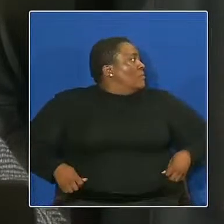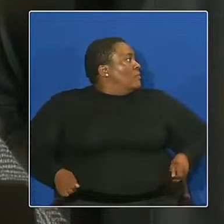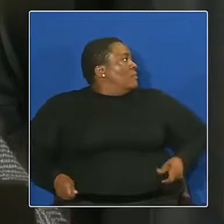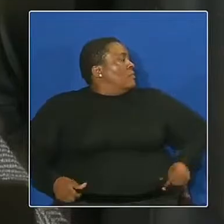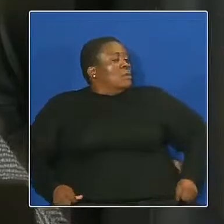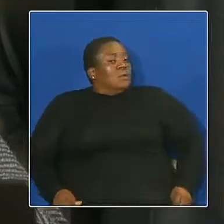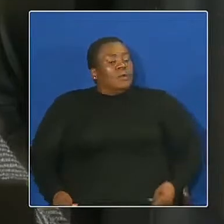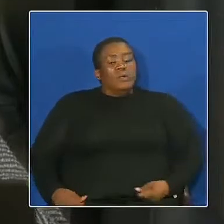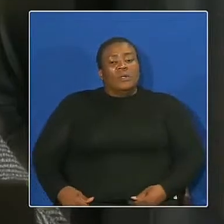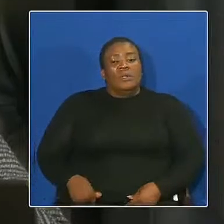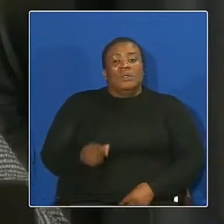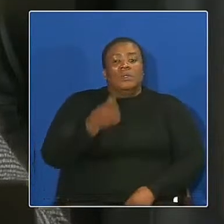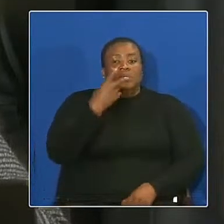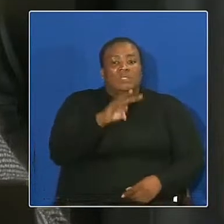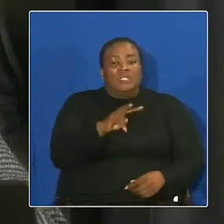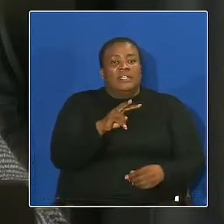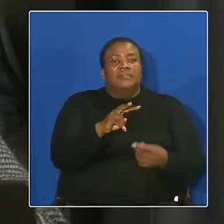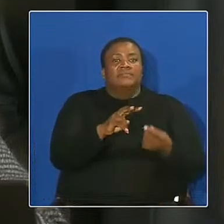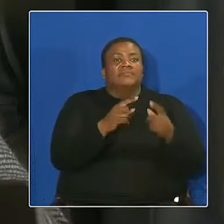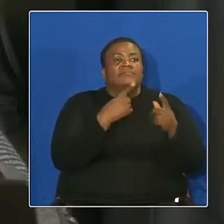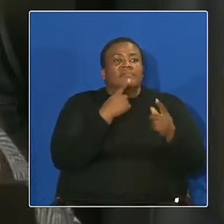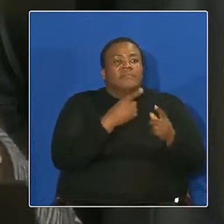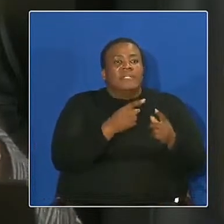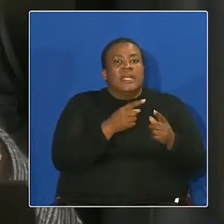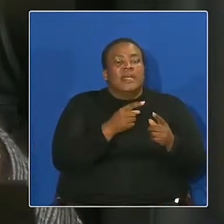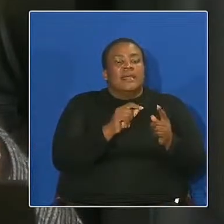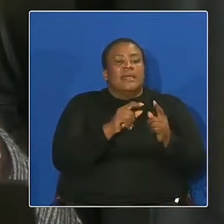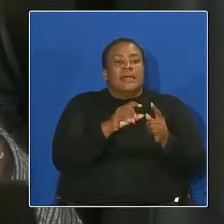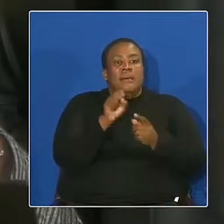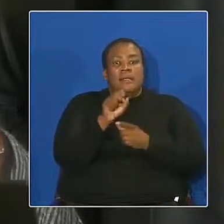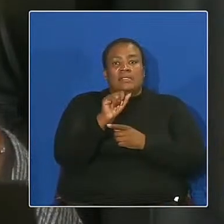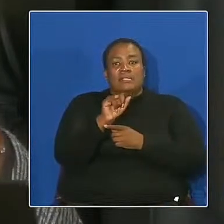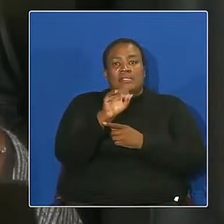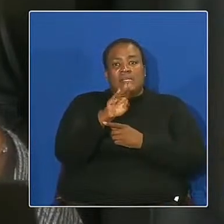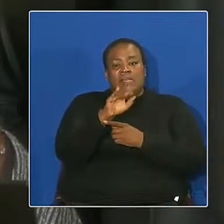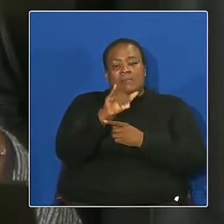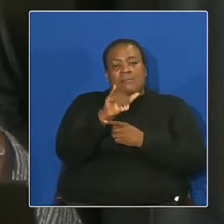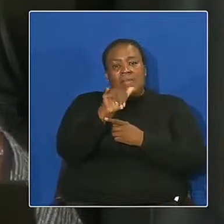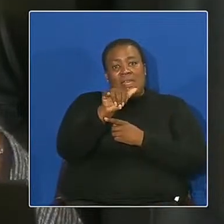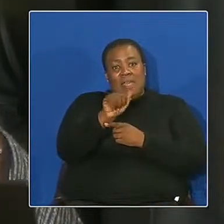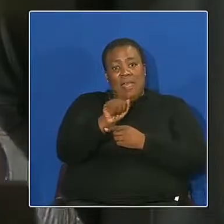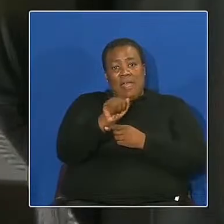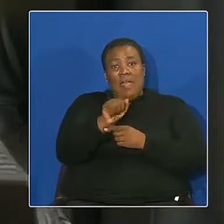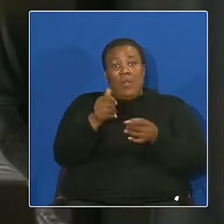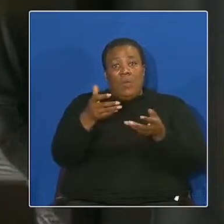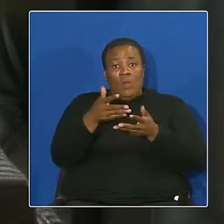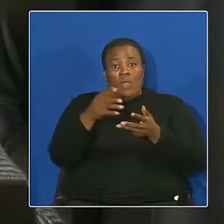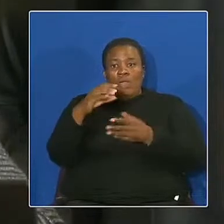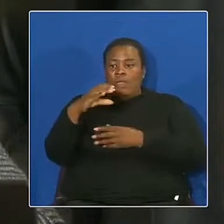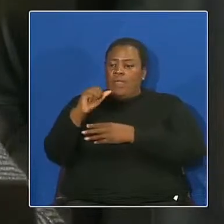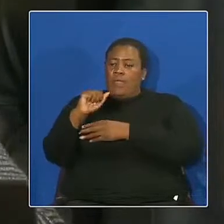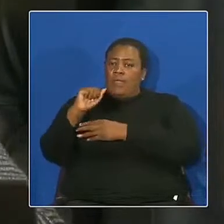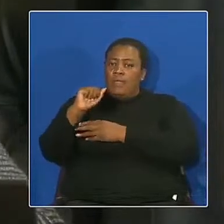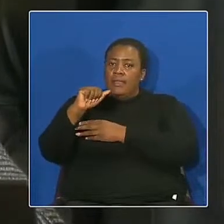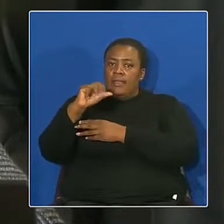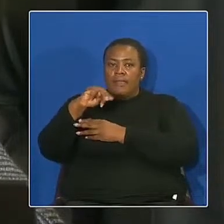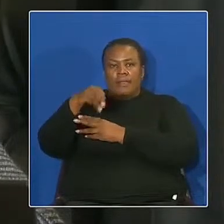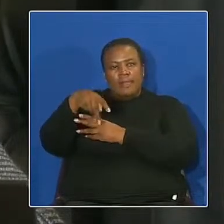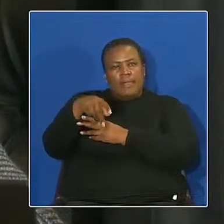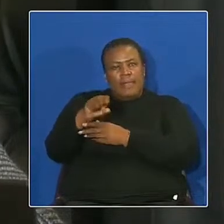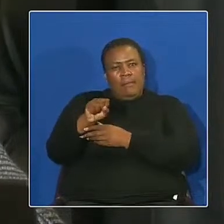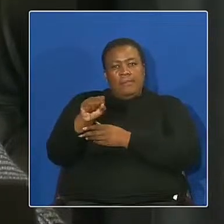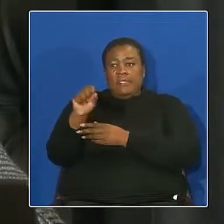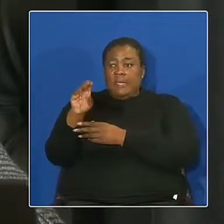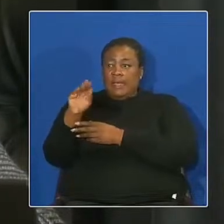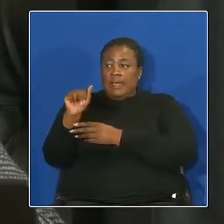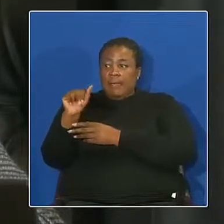that? And you were asked, do you know who is Sibia? And your answer was no. And what I'm checking with you is whether